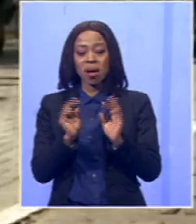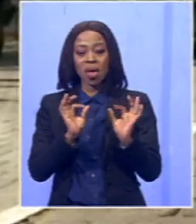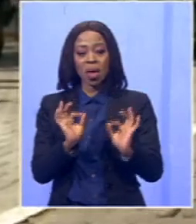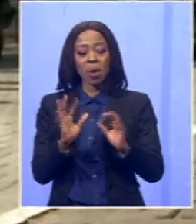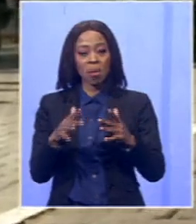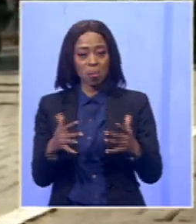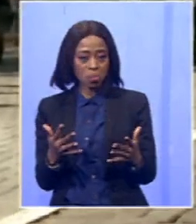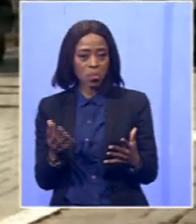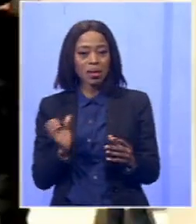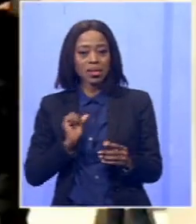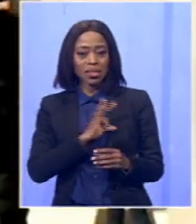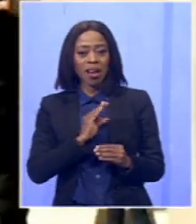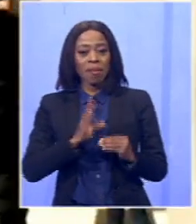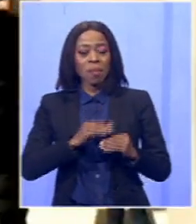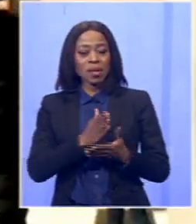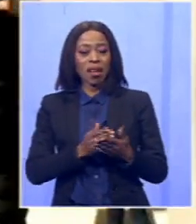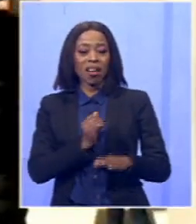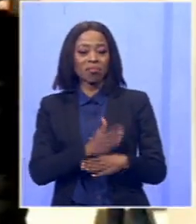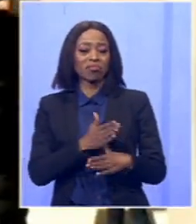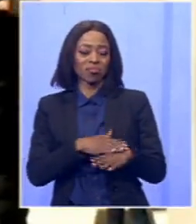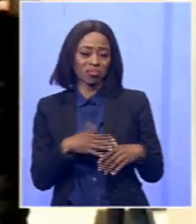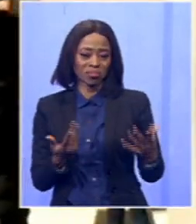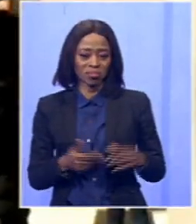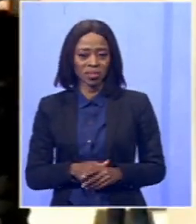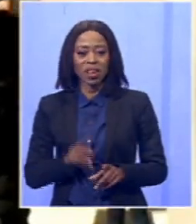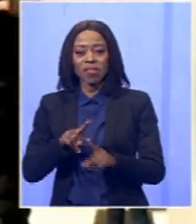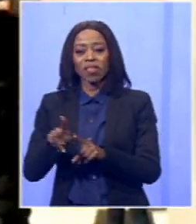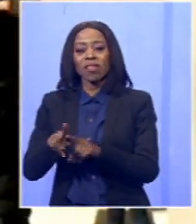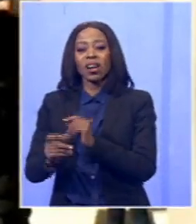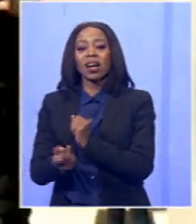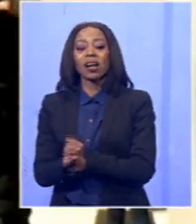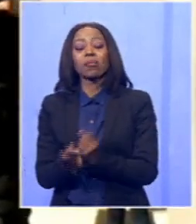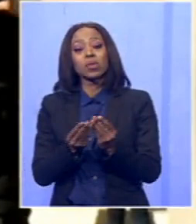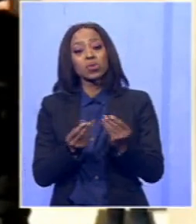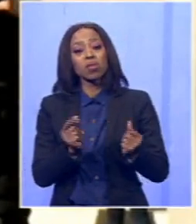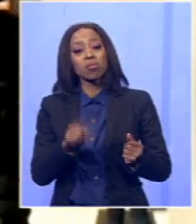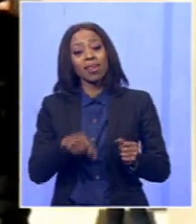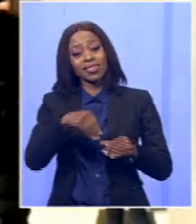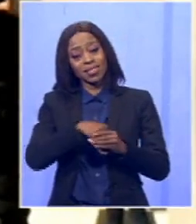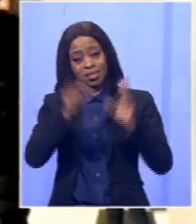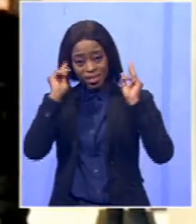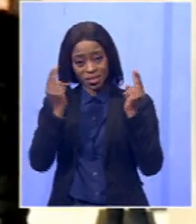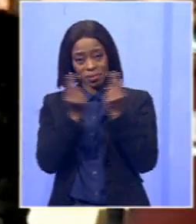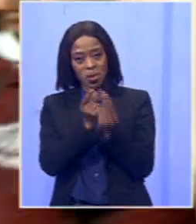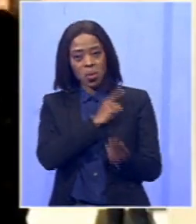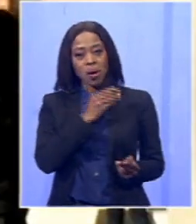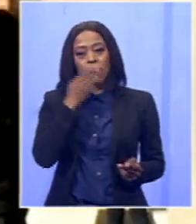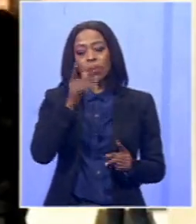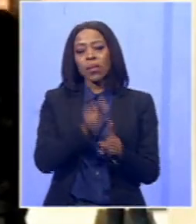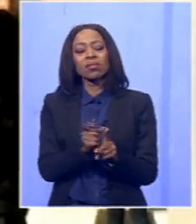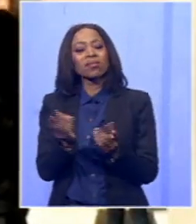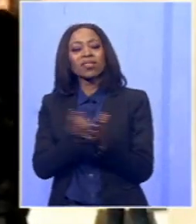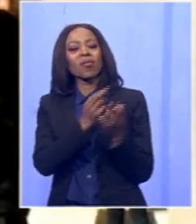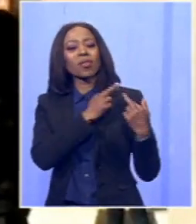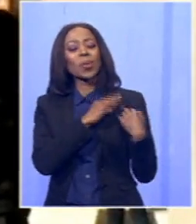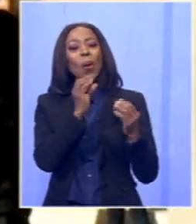some staff members. There's issues of victimization that need to be addressed within this university. Nobody is holding nobody